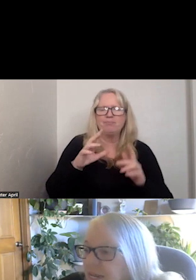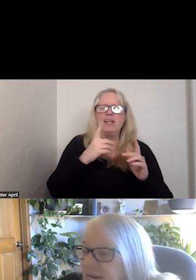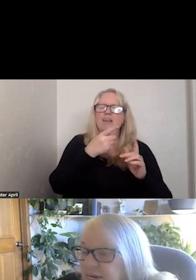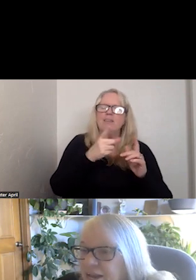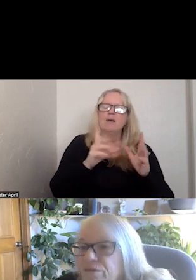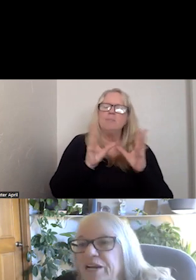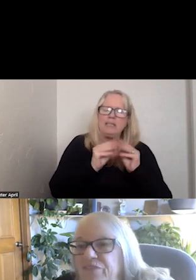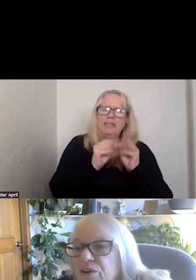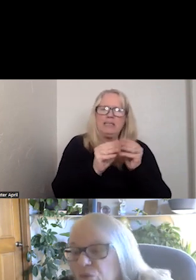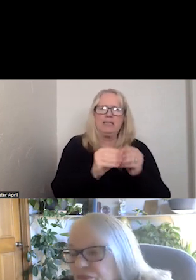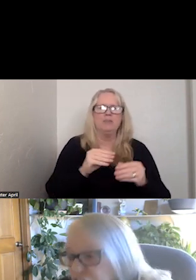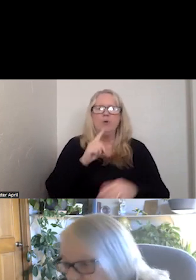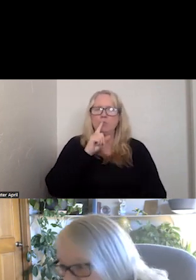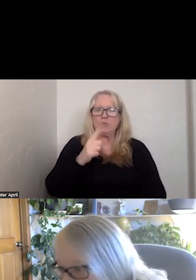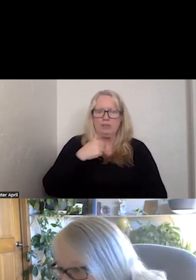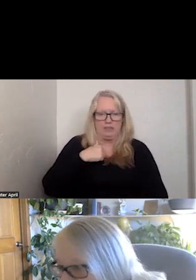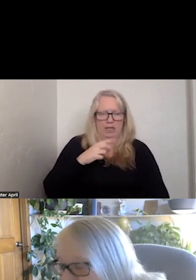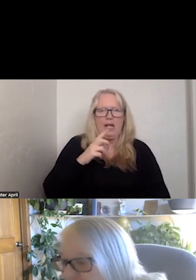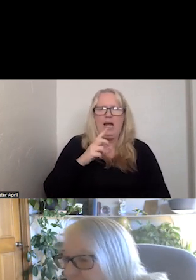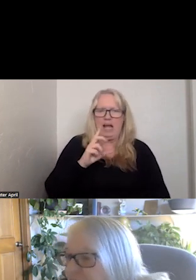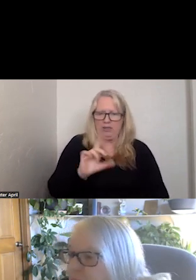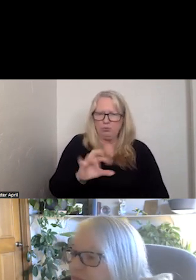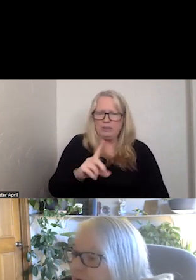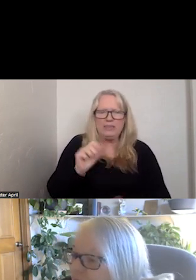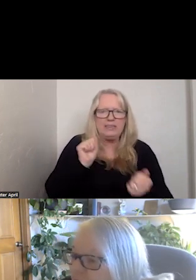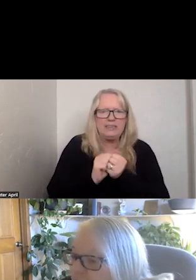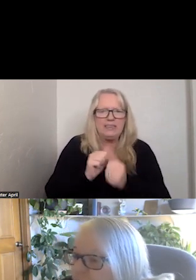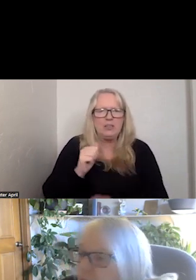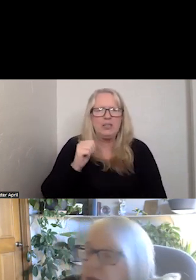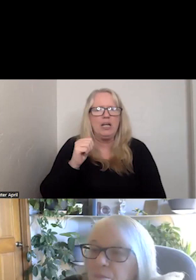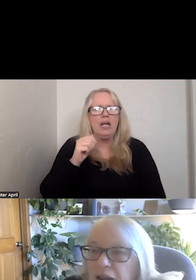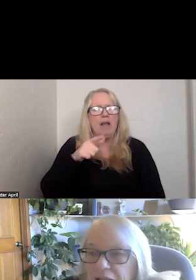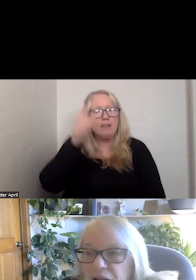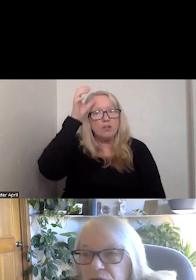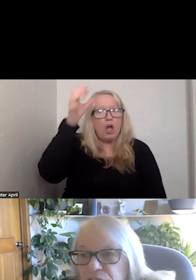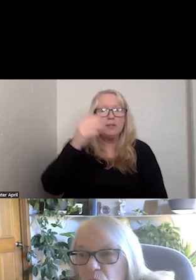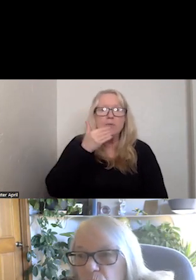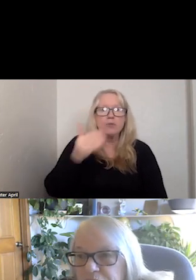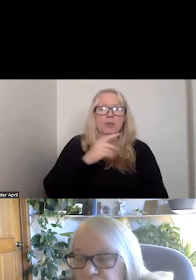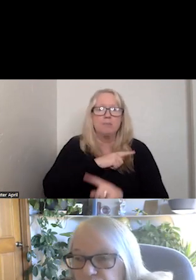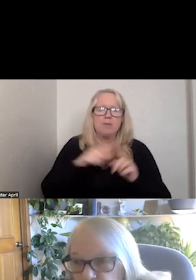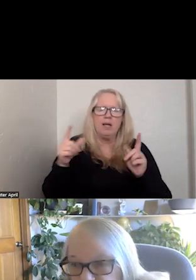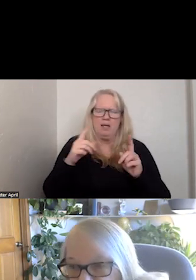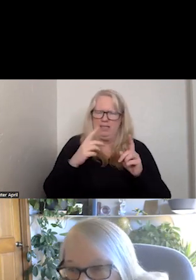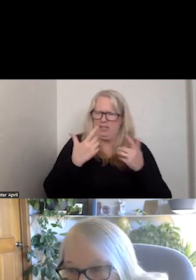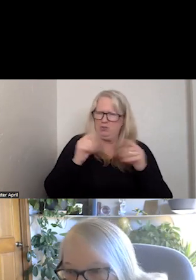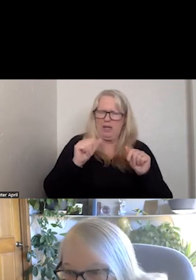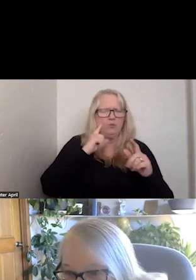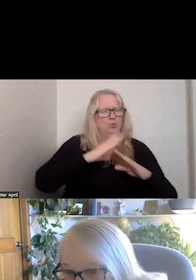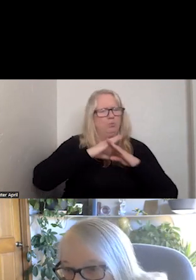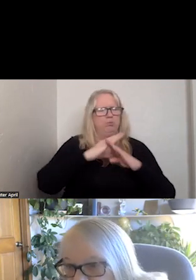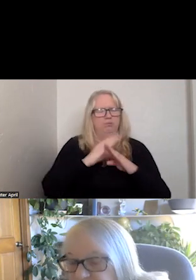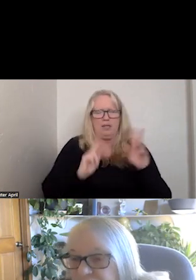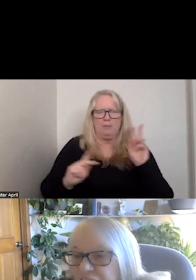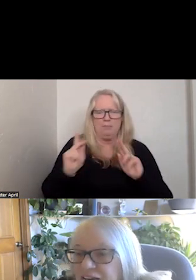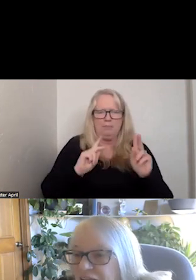meetings. And I really viewed it with a jaundiced eye. I think the concepts are very good, but I go to what we can do to prevent people from